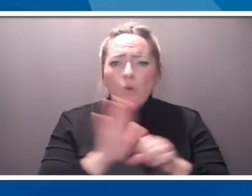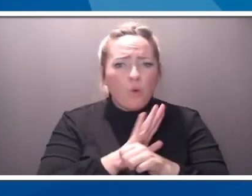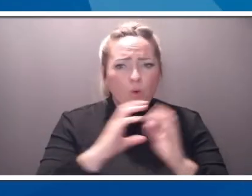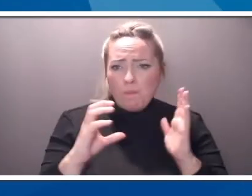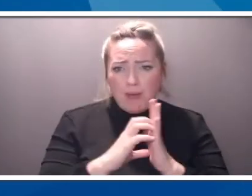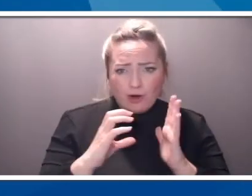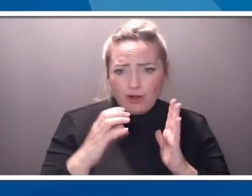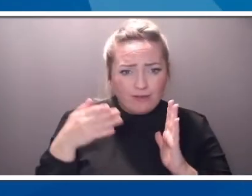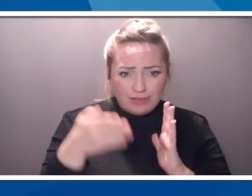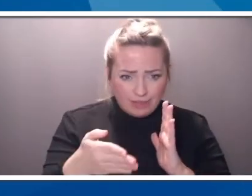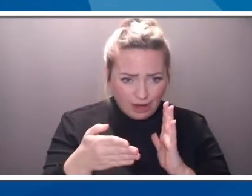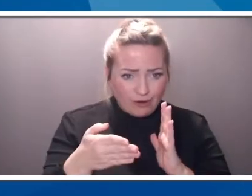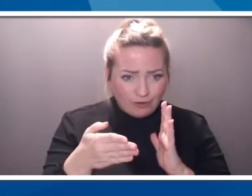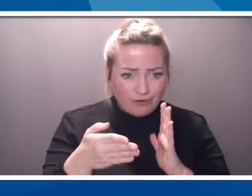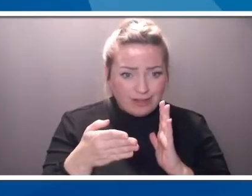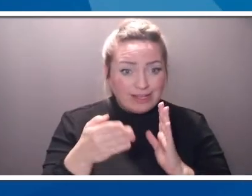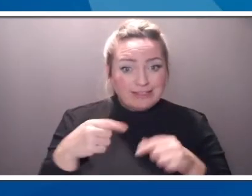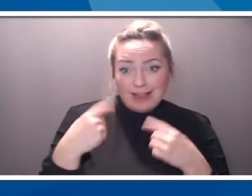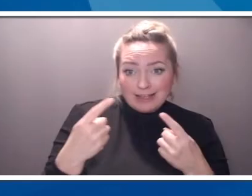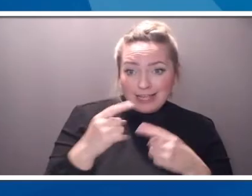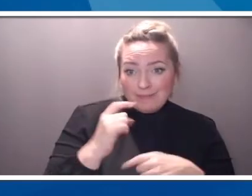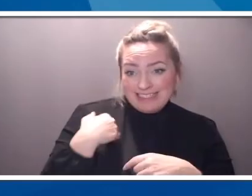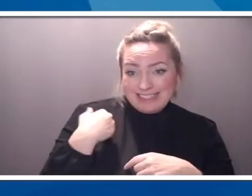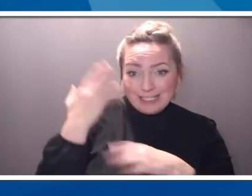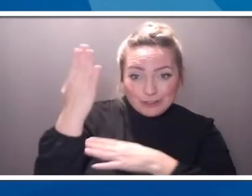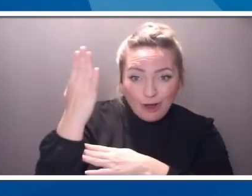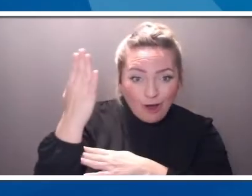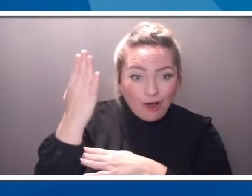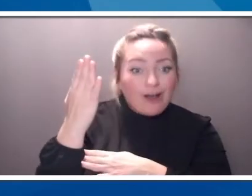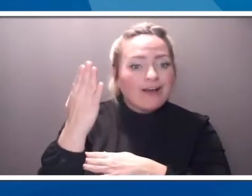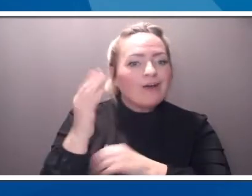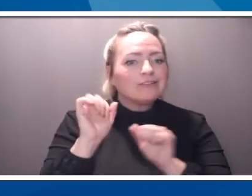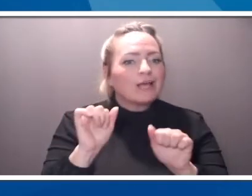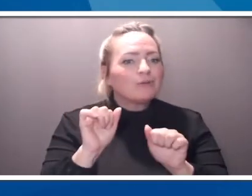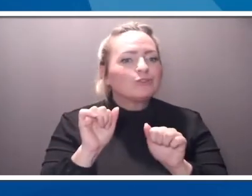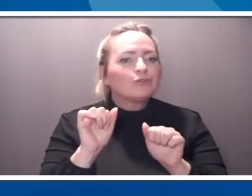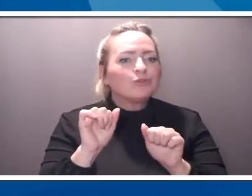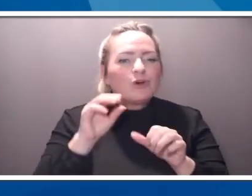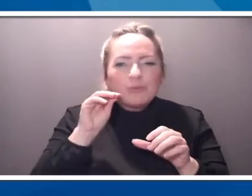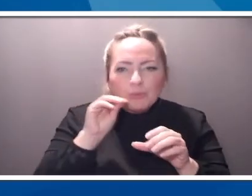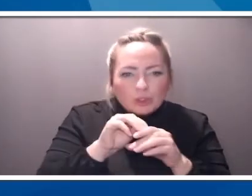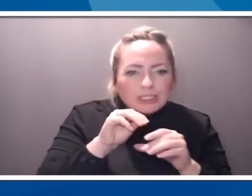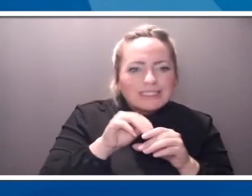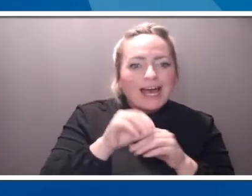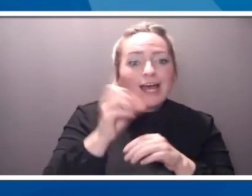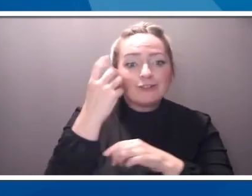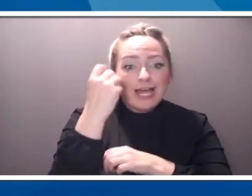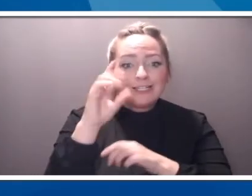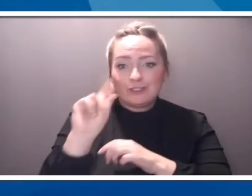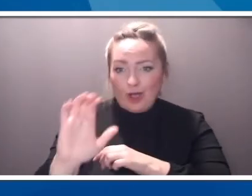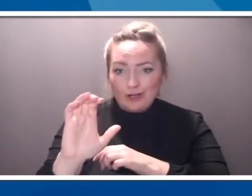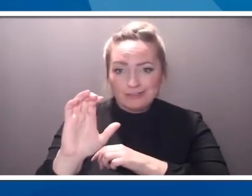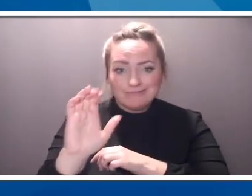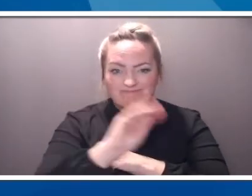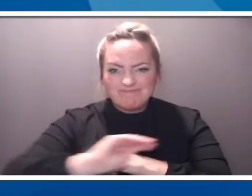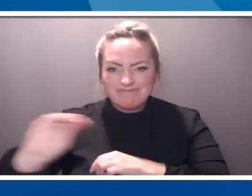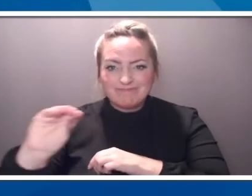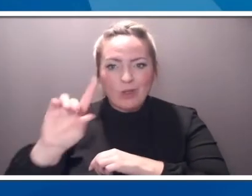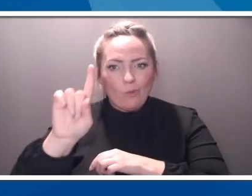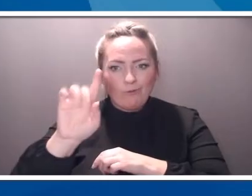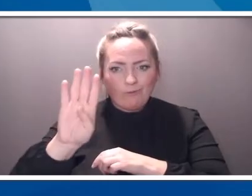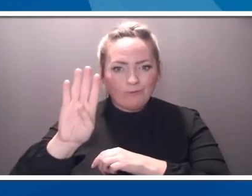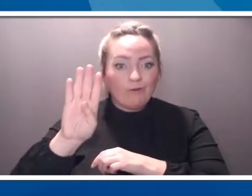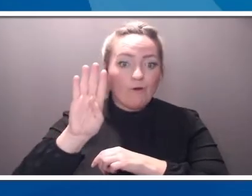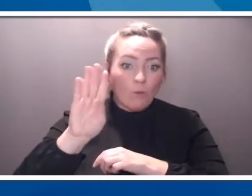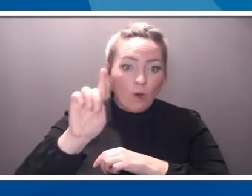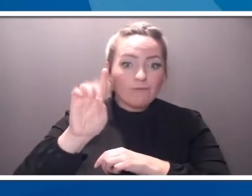that. And there's a whole paragraph there that since the last time I did this talk, I actually managed to push that inside the understanding